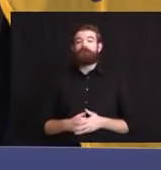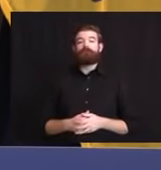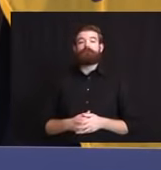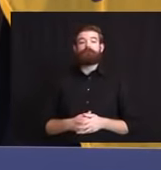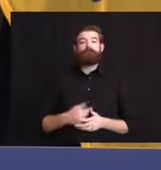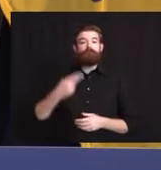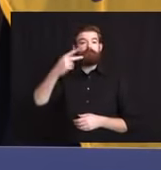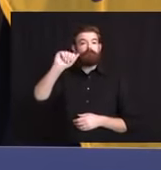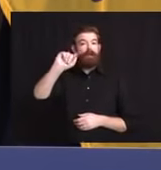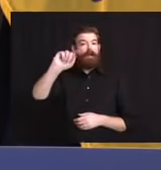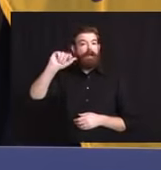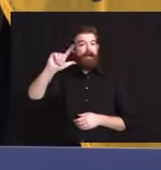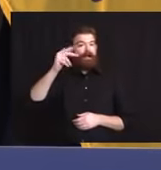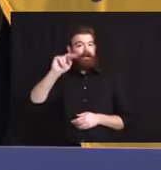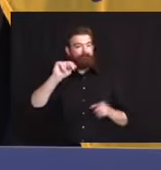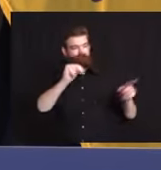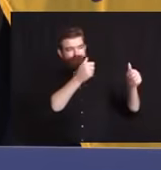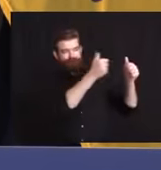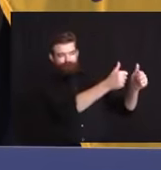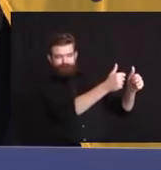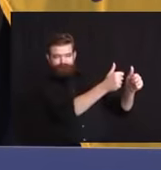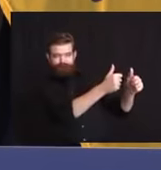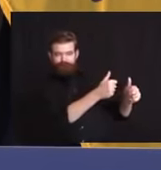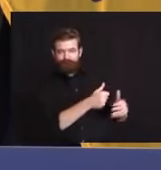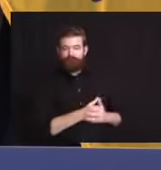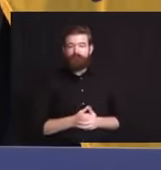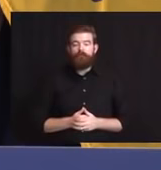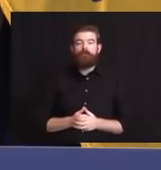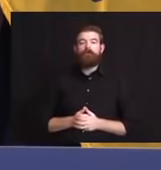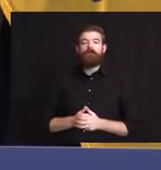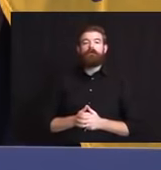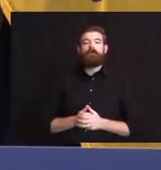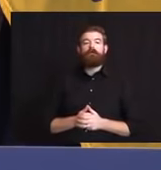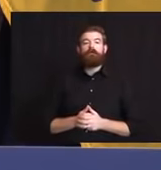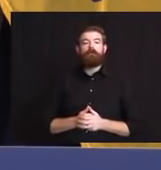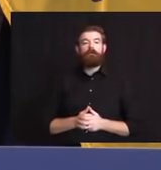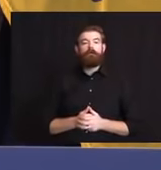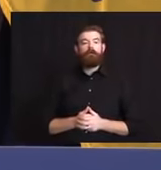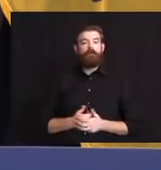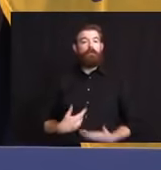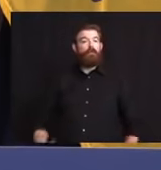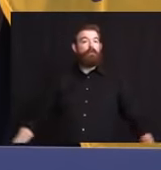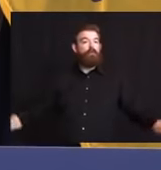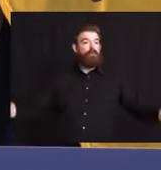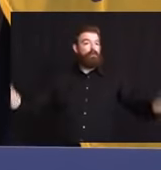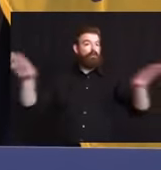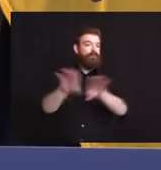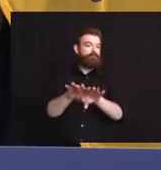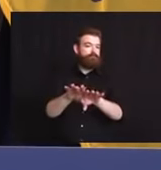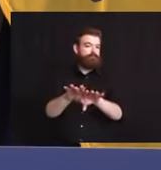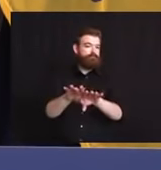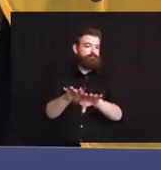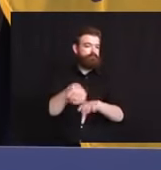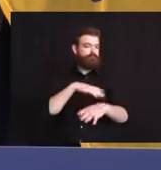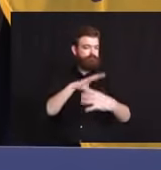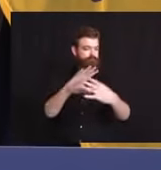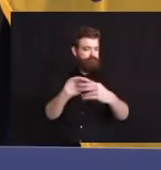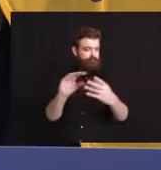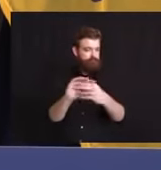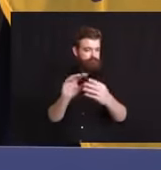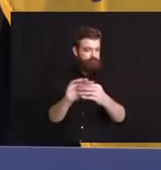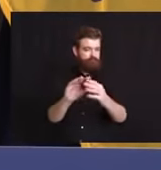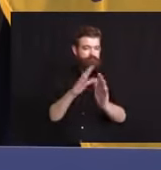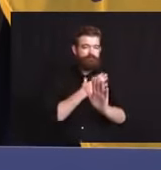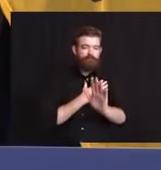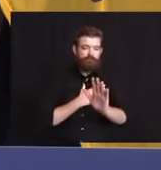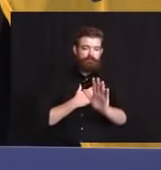we sort of have been hitting today, right? Which is, please don't let your guard down. We've come an enormous distance